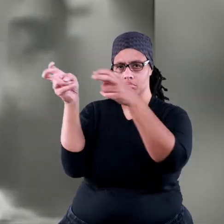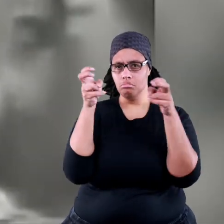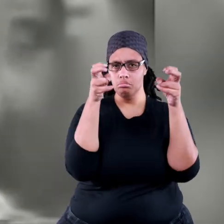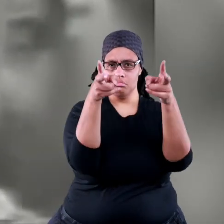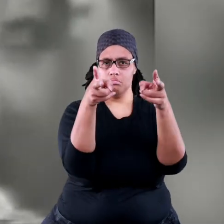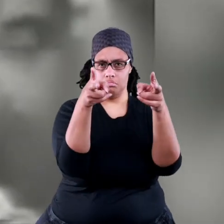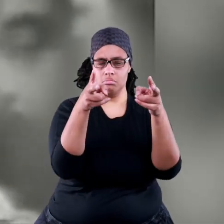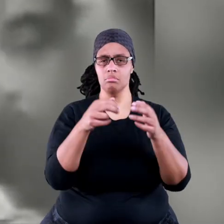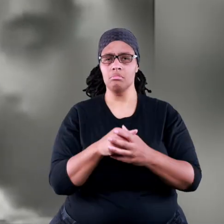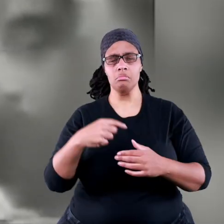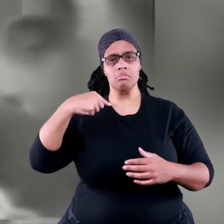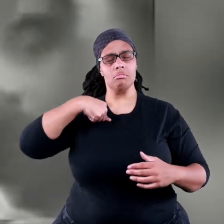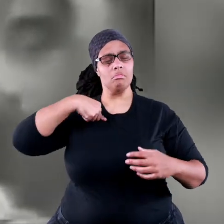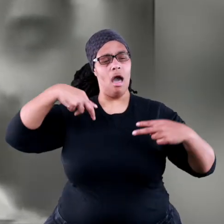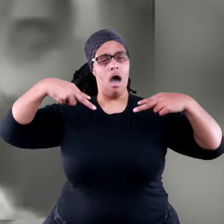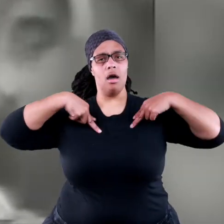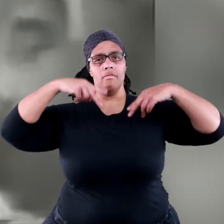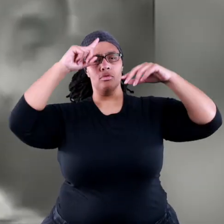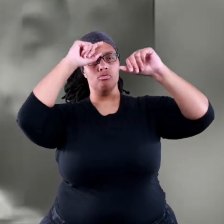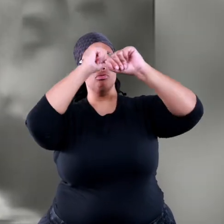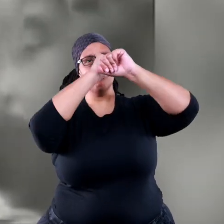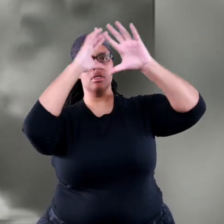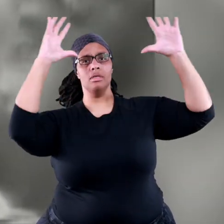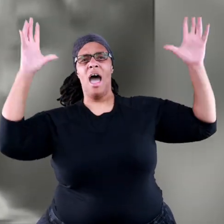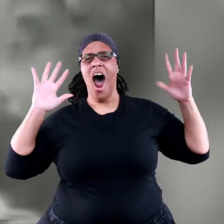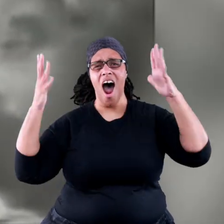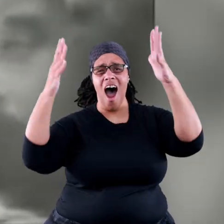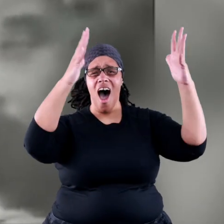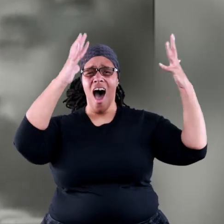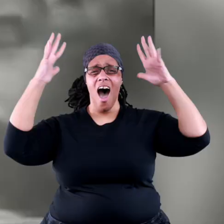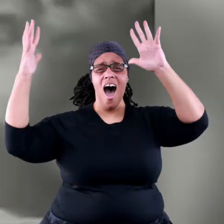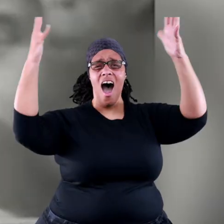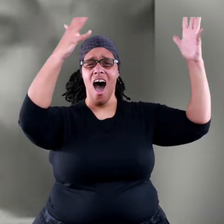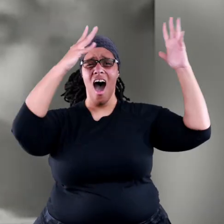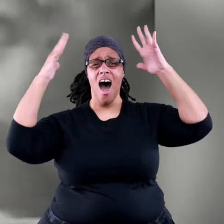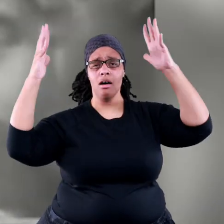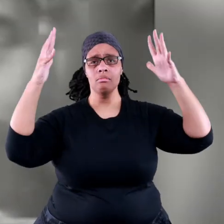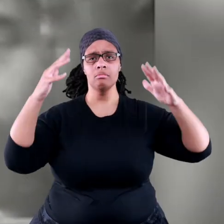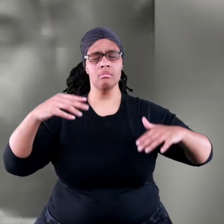is a quote from that speech. Because I have a dream